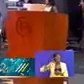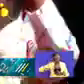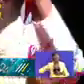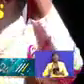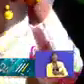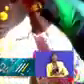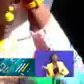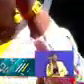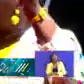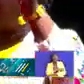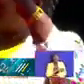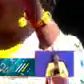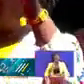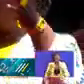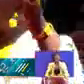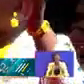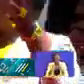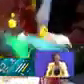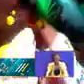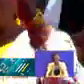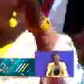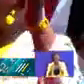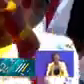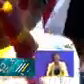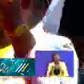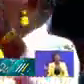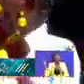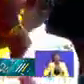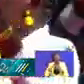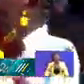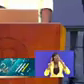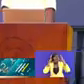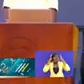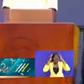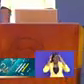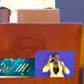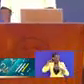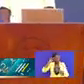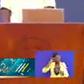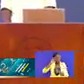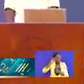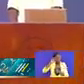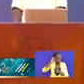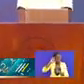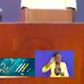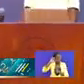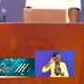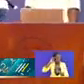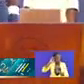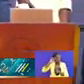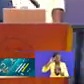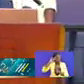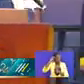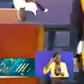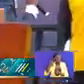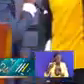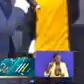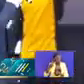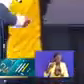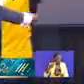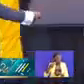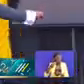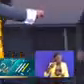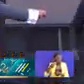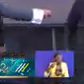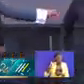ah if it is slay come with the head of Goliath come with the head of Goliath come with the head of